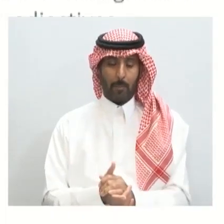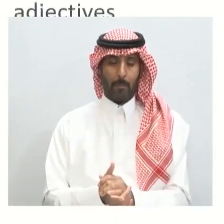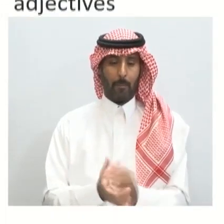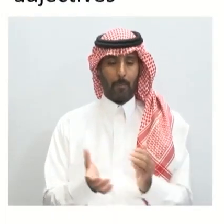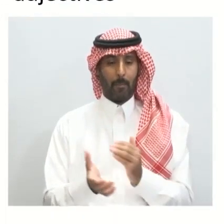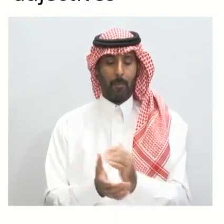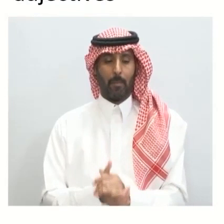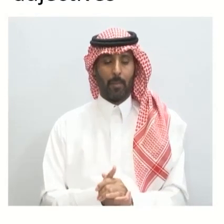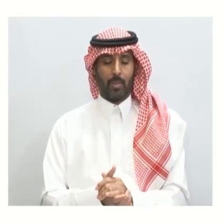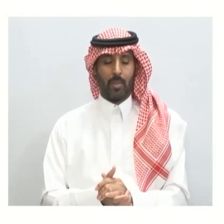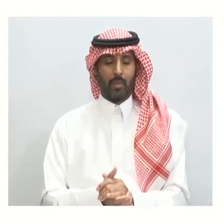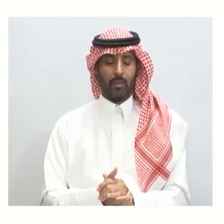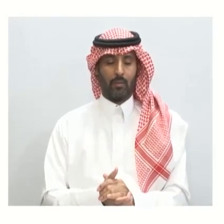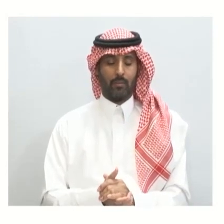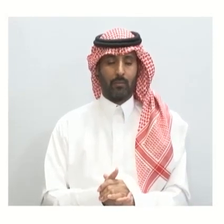on, we have